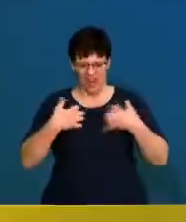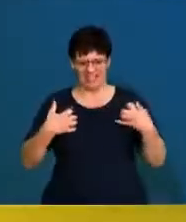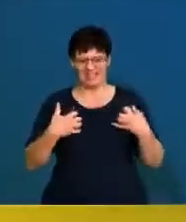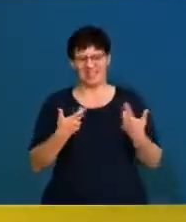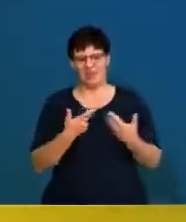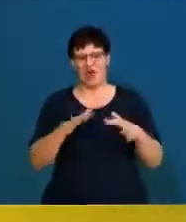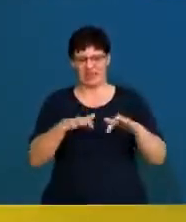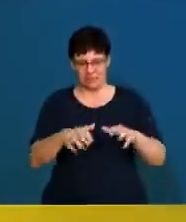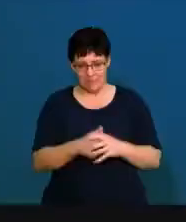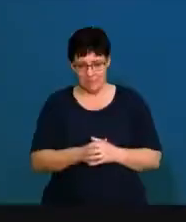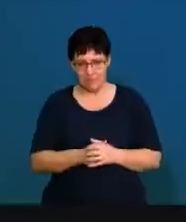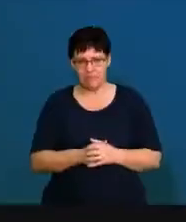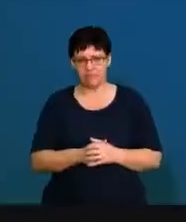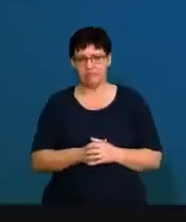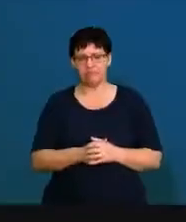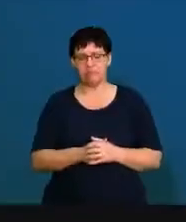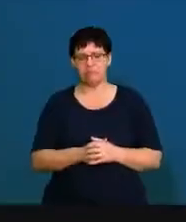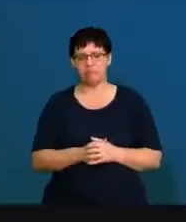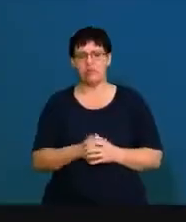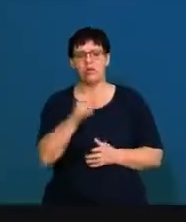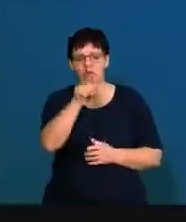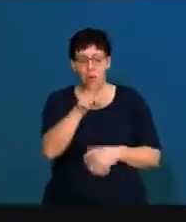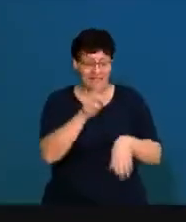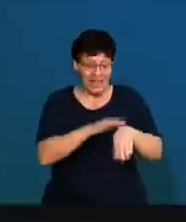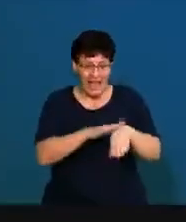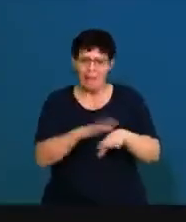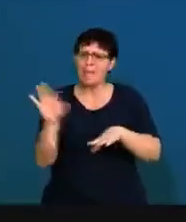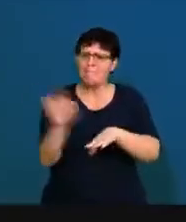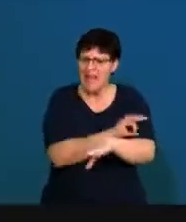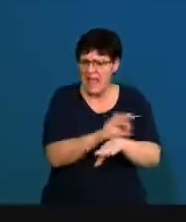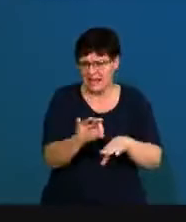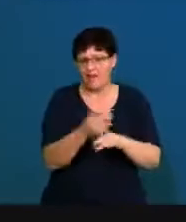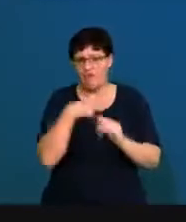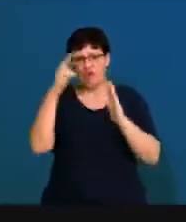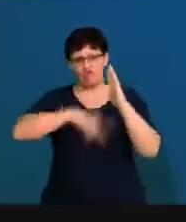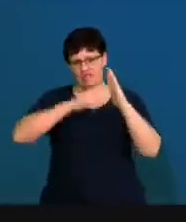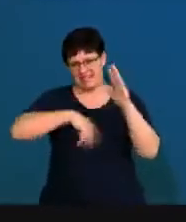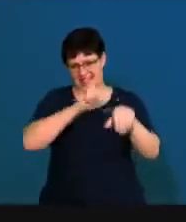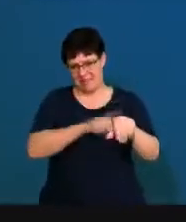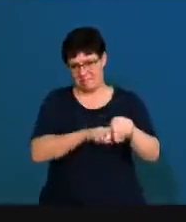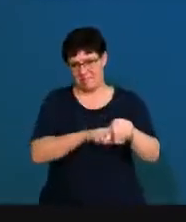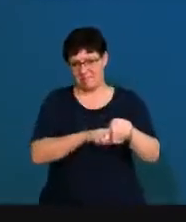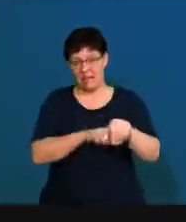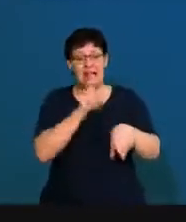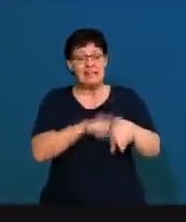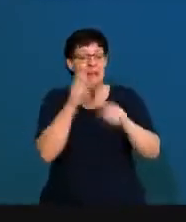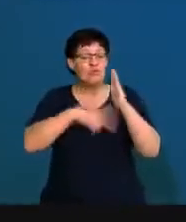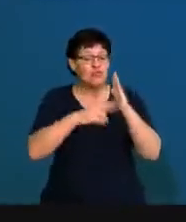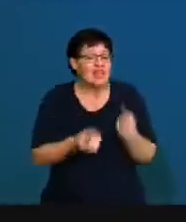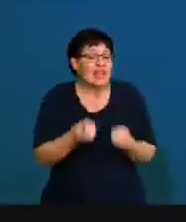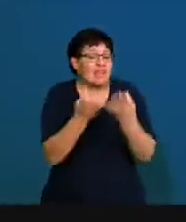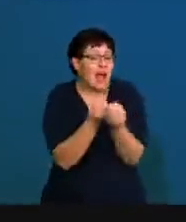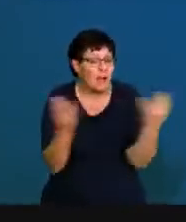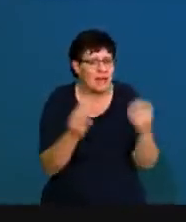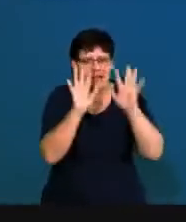the examination. Guys, you need to plan your time for reading time. This reading time is actually 10 minutes, okay?